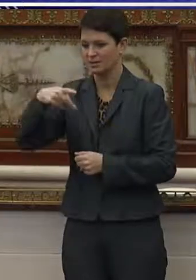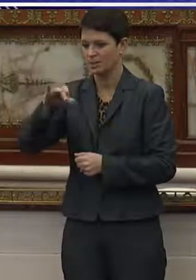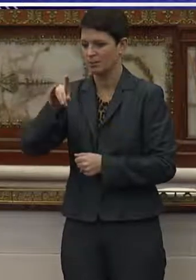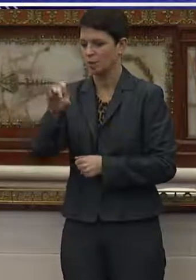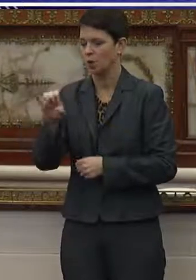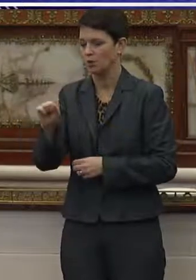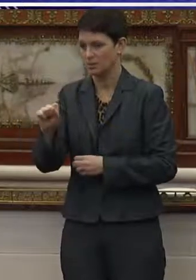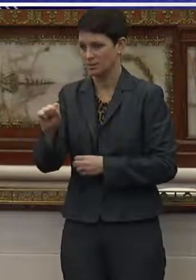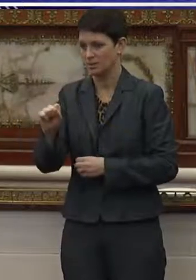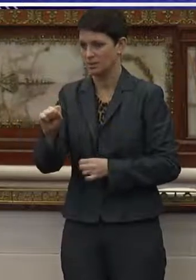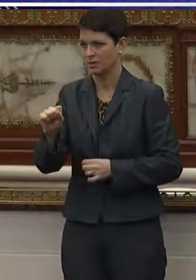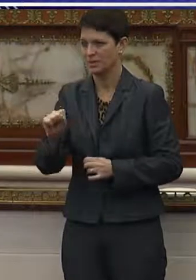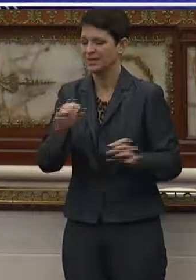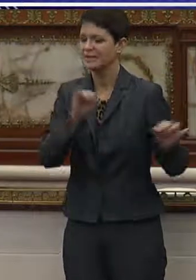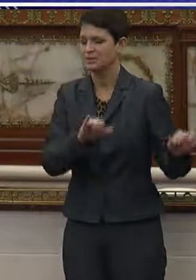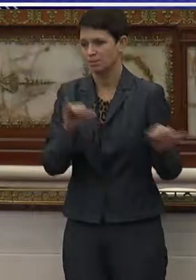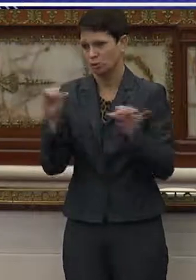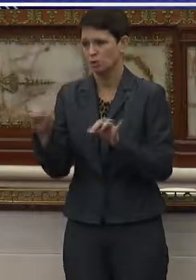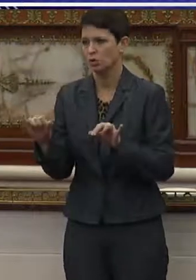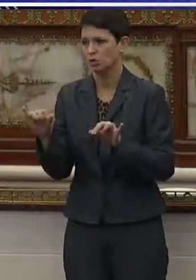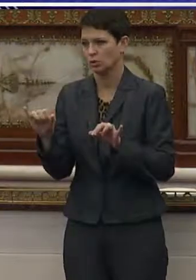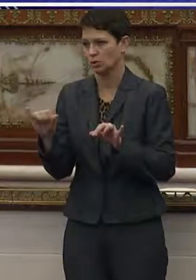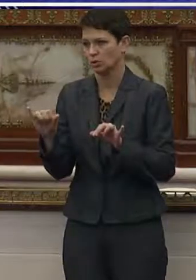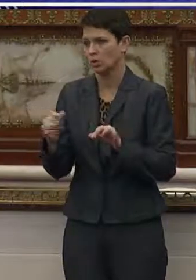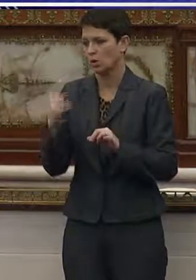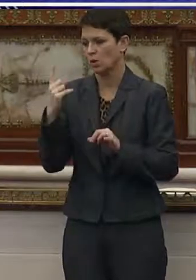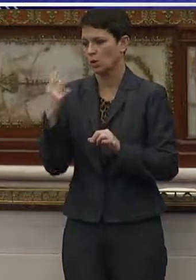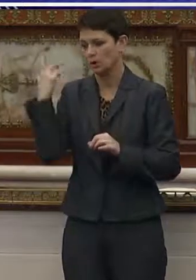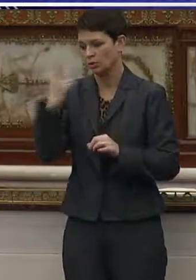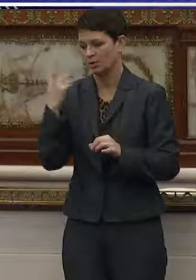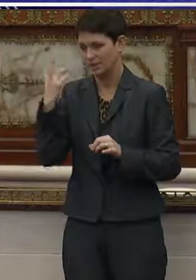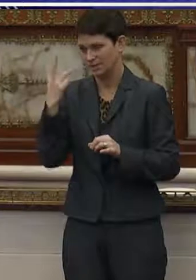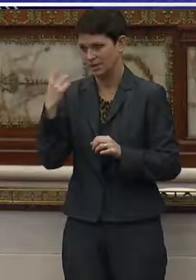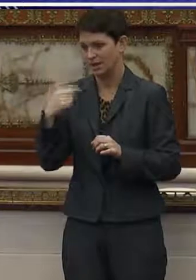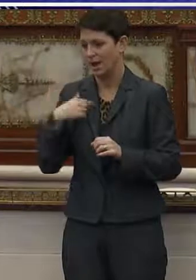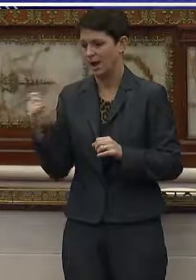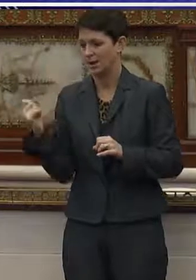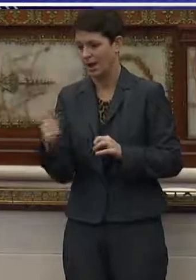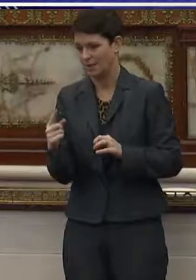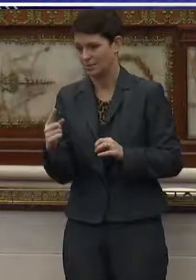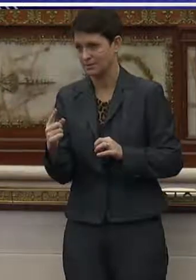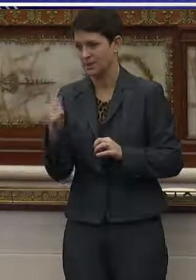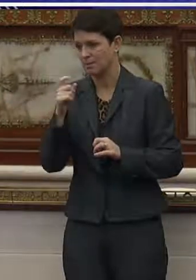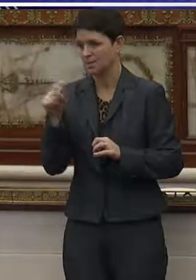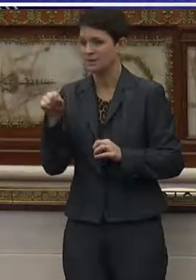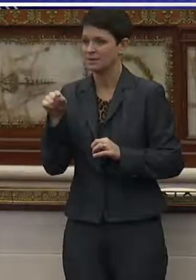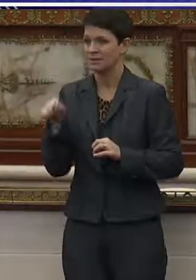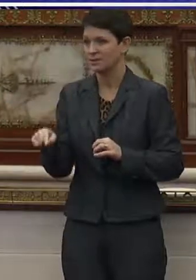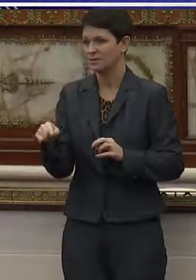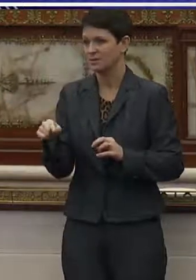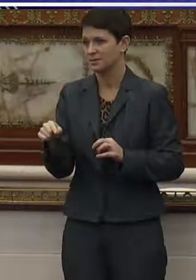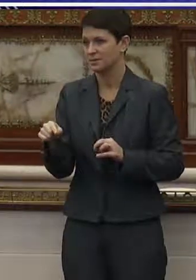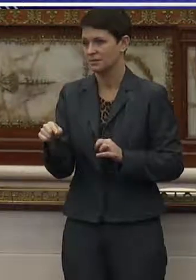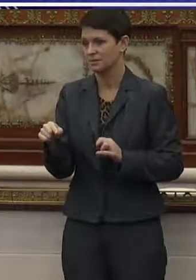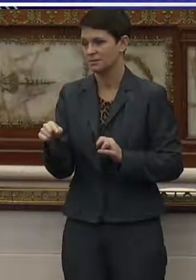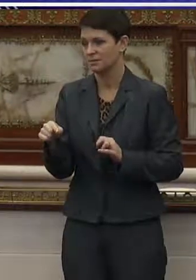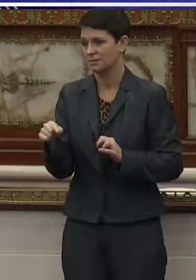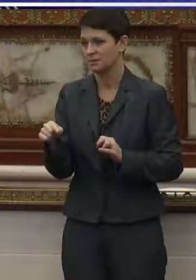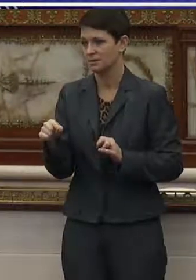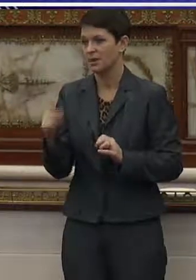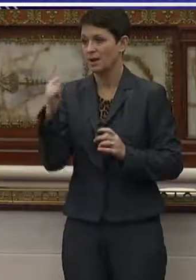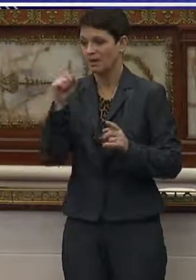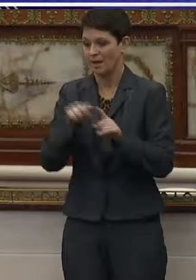And, similarly, one of the reasons why I ask is that this is something that I think,